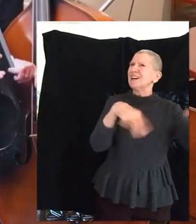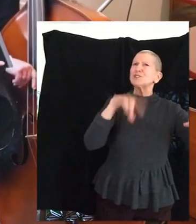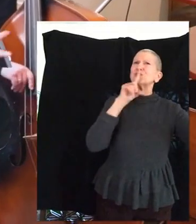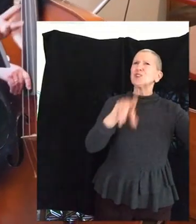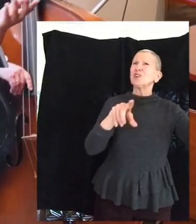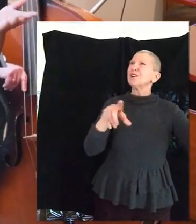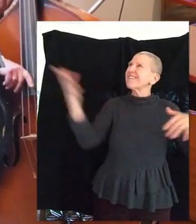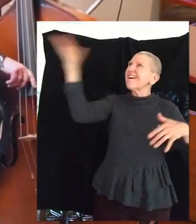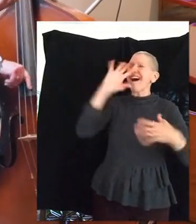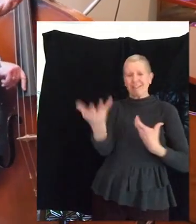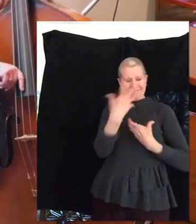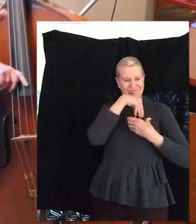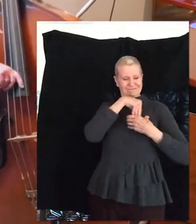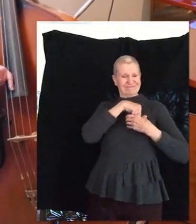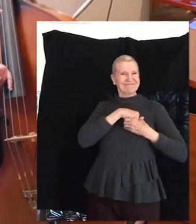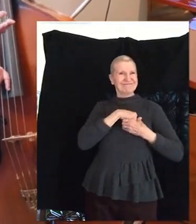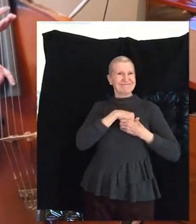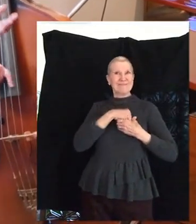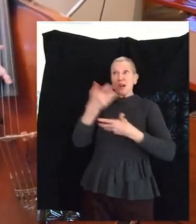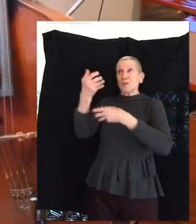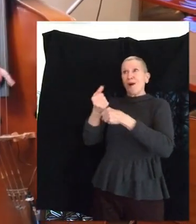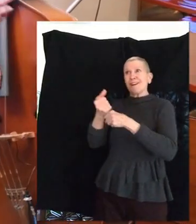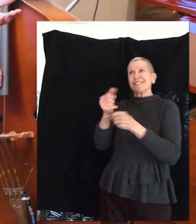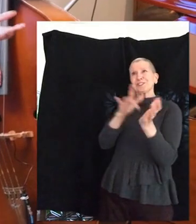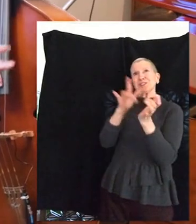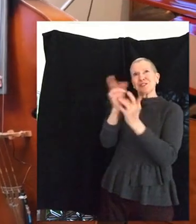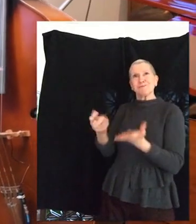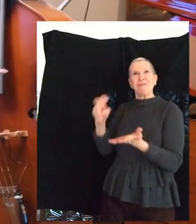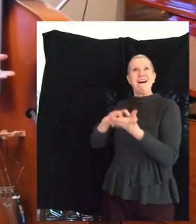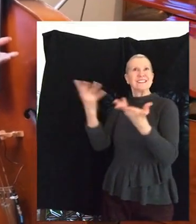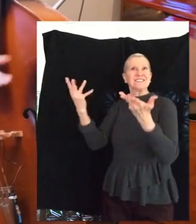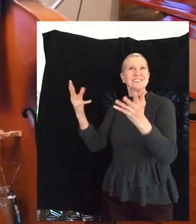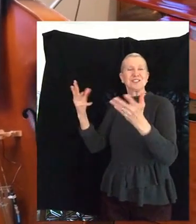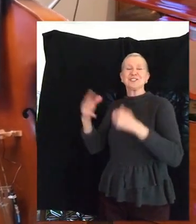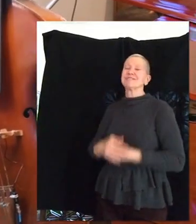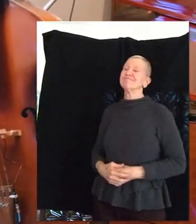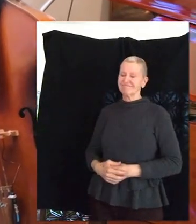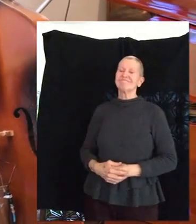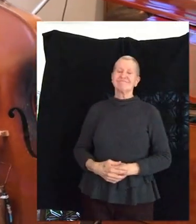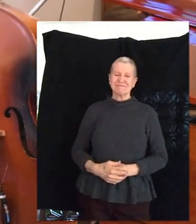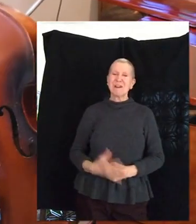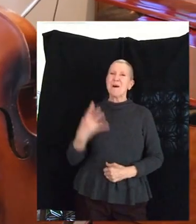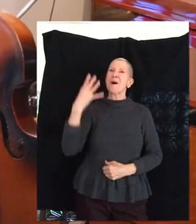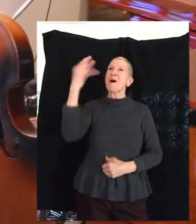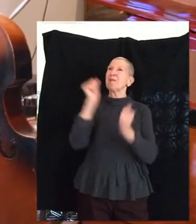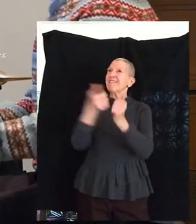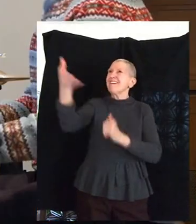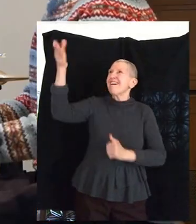Trusting in the risen Savior. Go now with God, go now